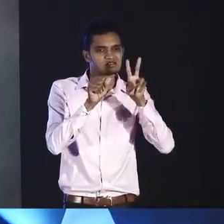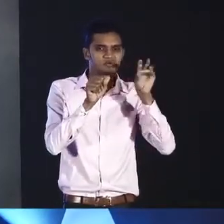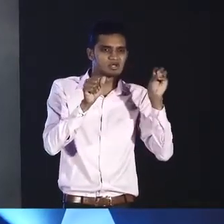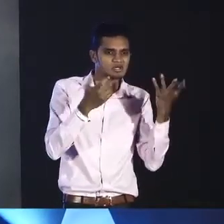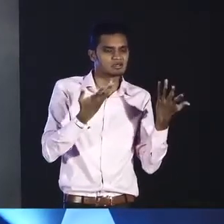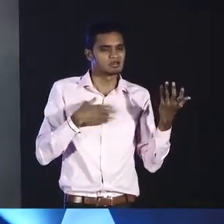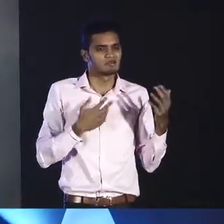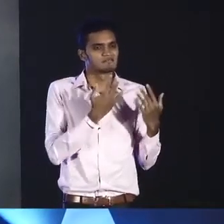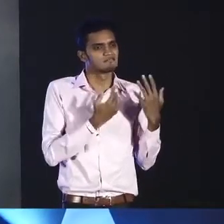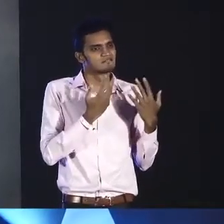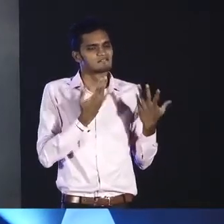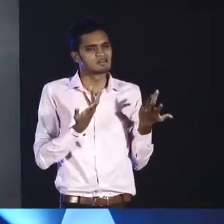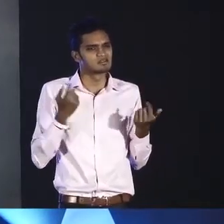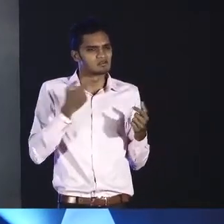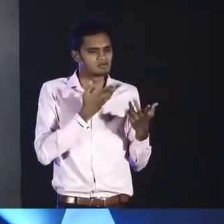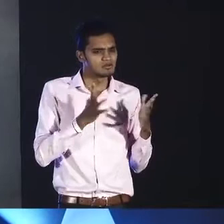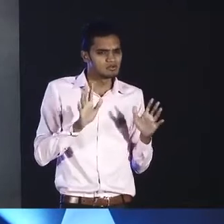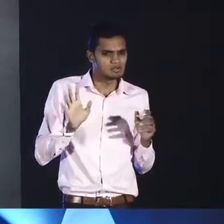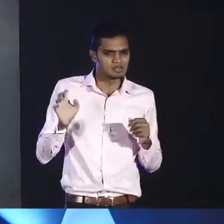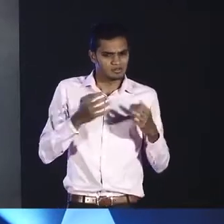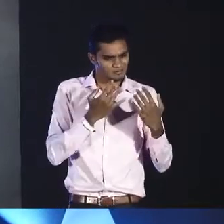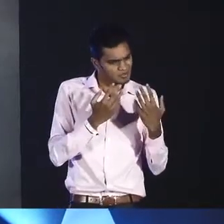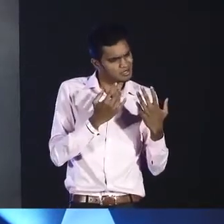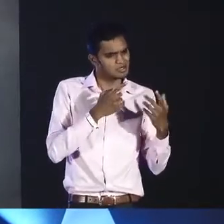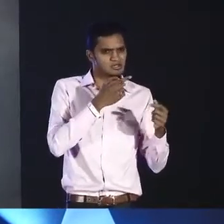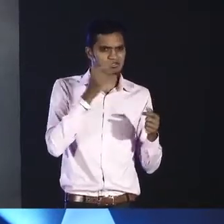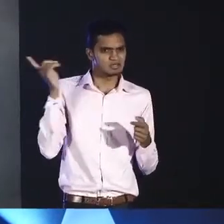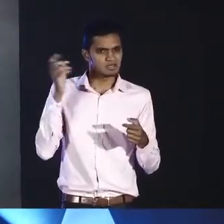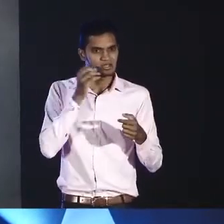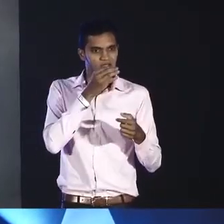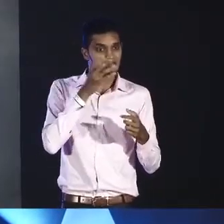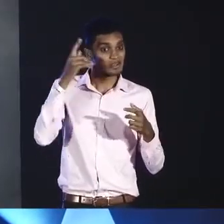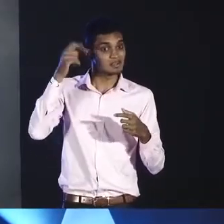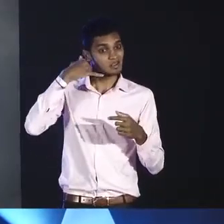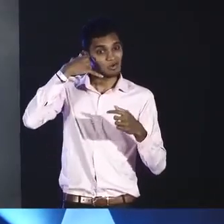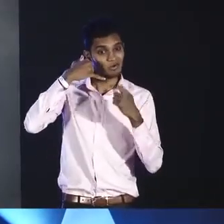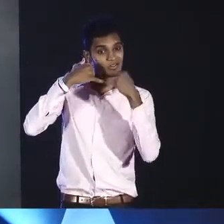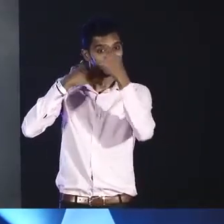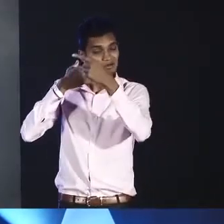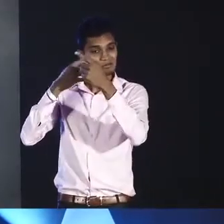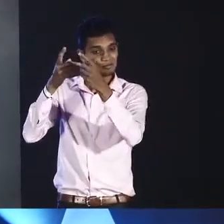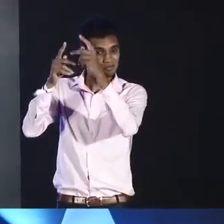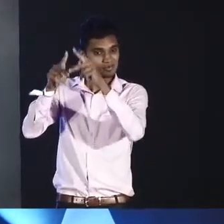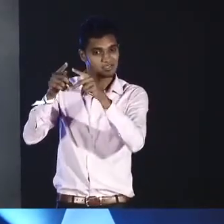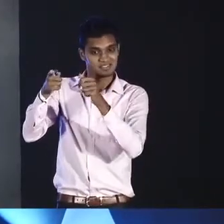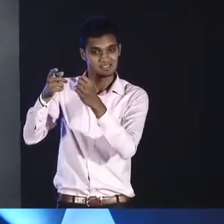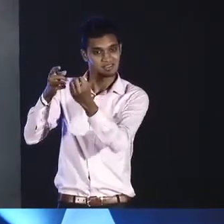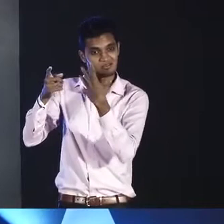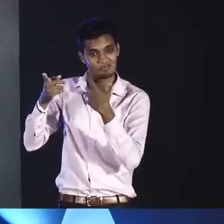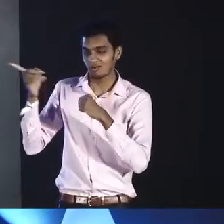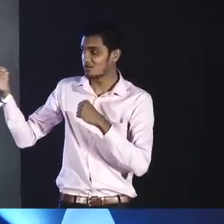o'clock. He told, "No, sir, there's a boy called Sunil. He's already there at 5:45. You might have got down at the wrong bus stand." I told,